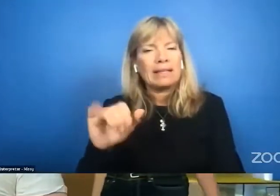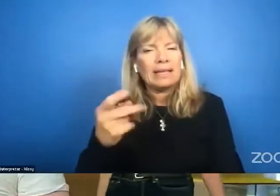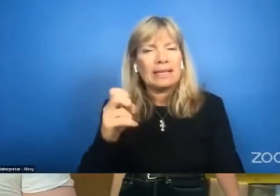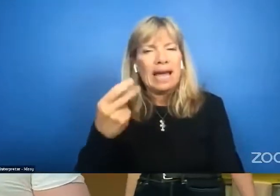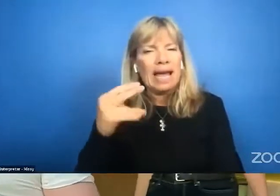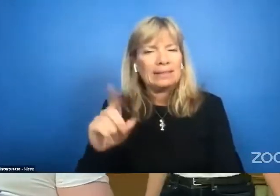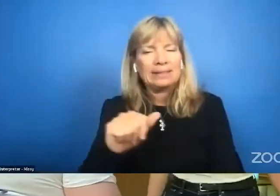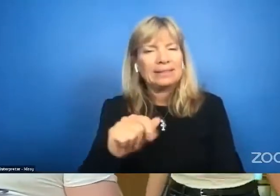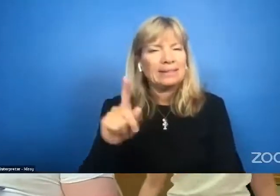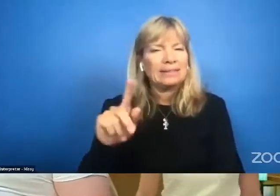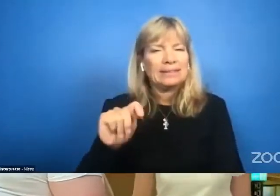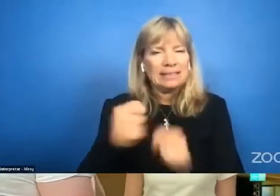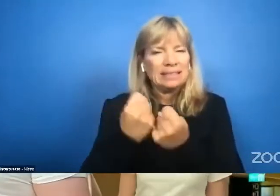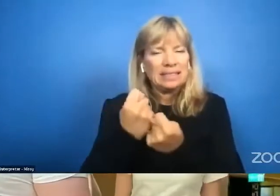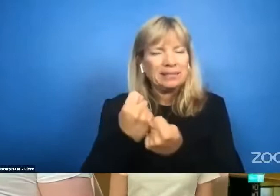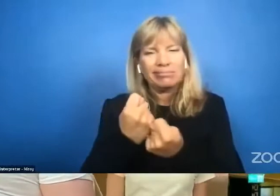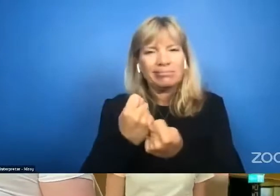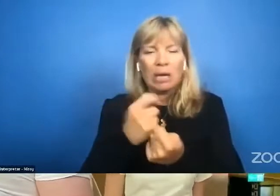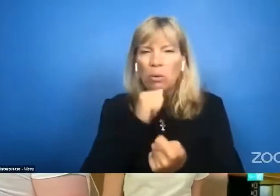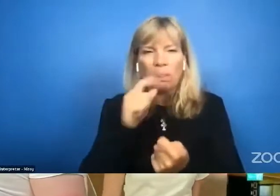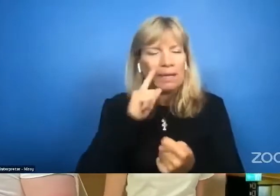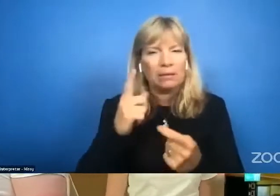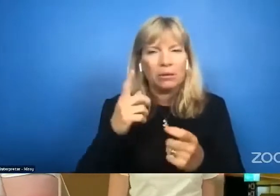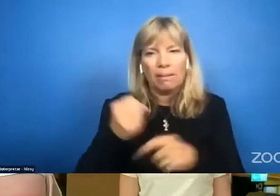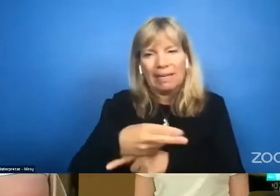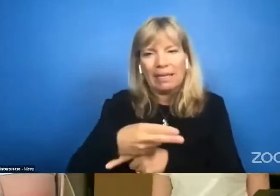first heat performance, but more is needed.